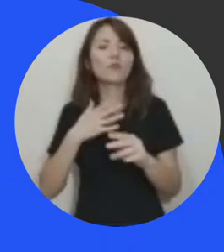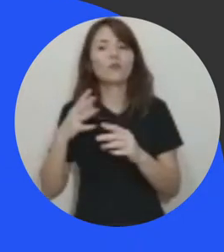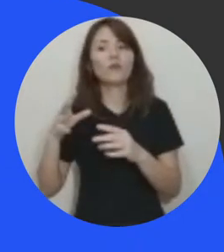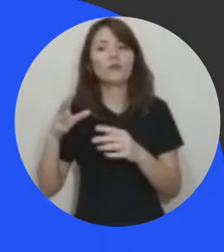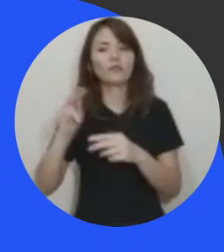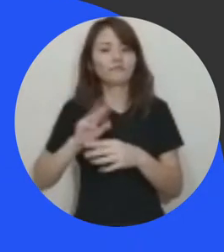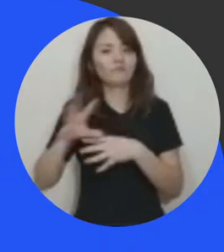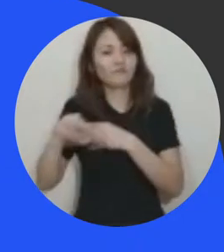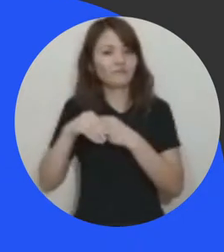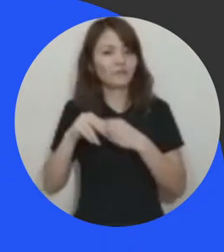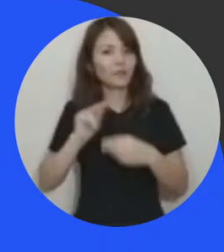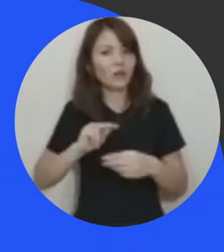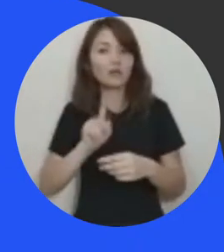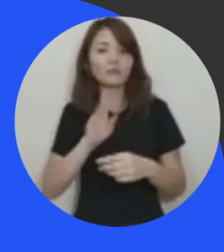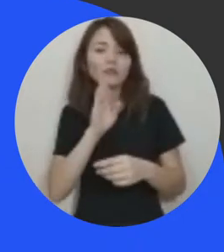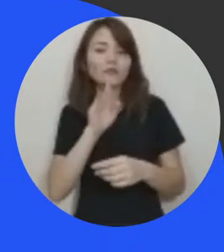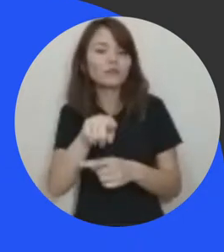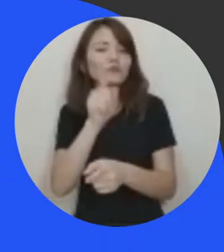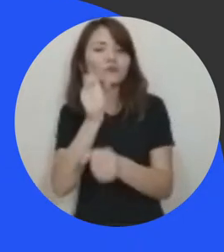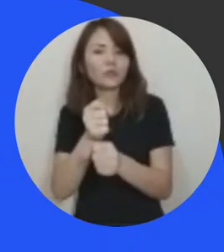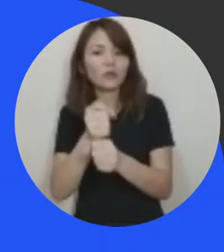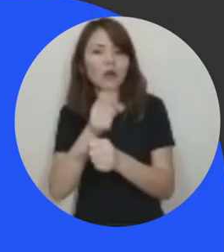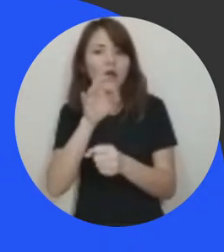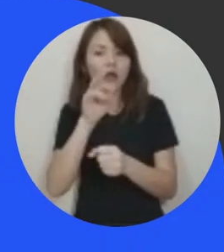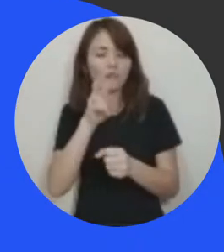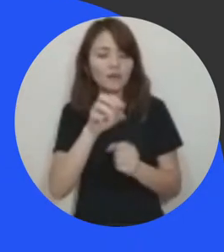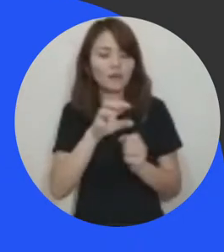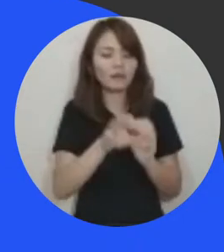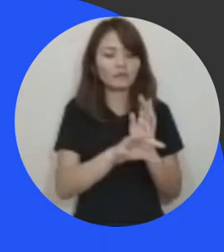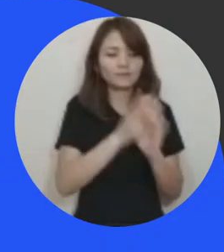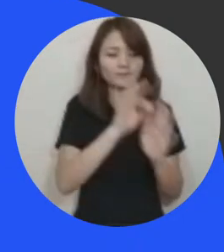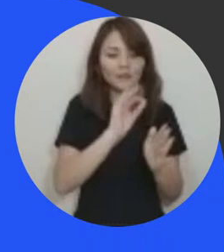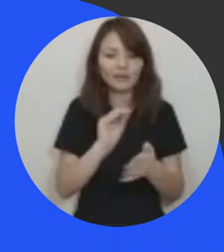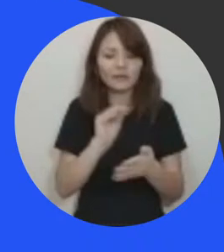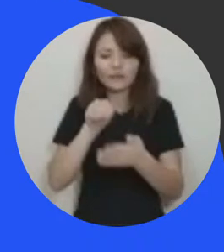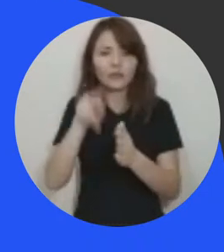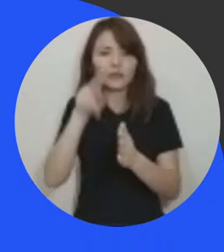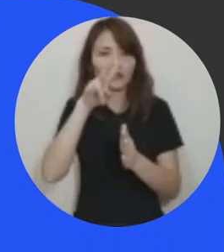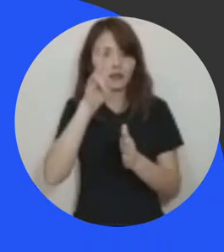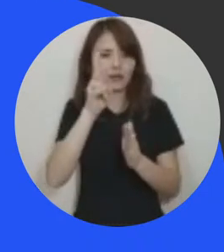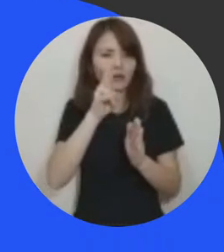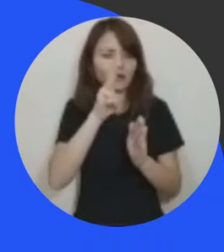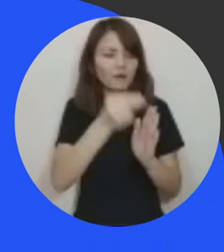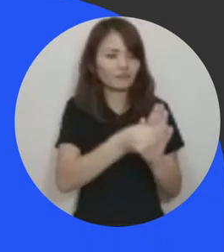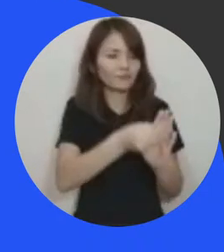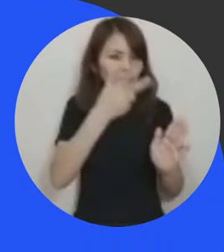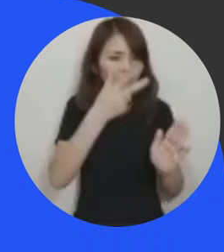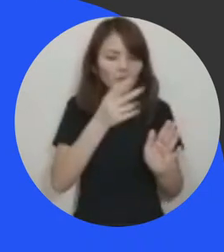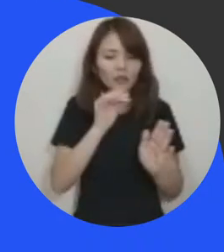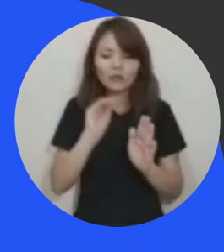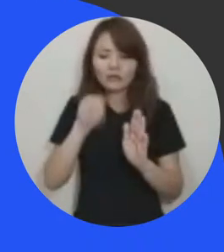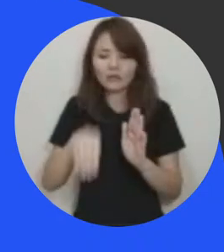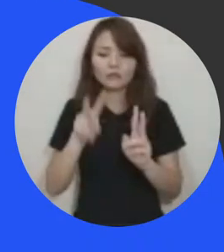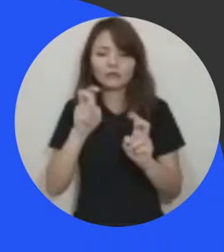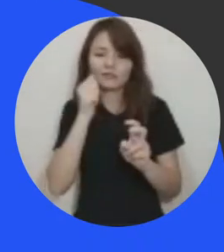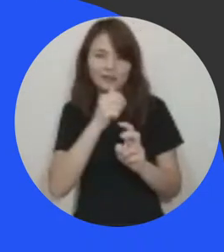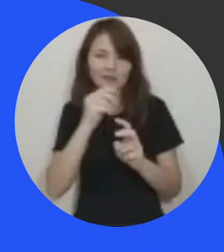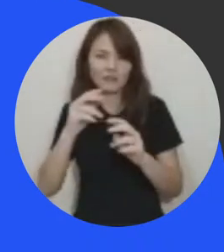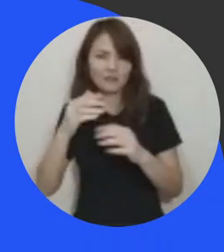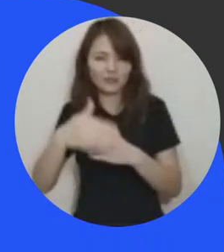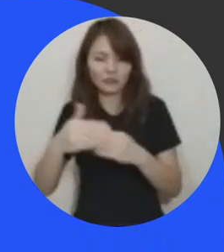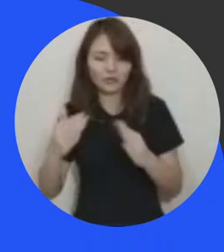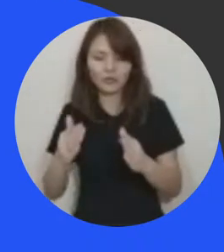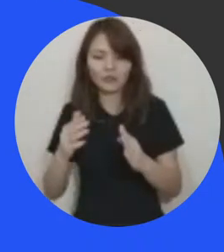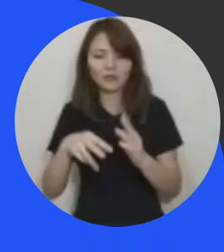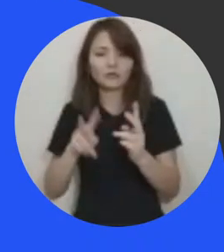is loading DNA onto a sequencing instrument. And that sequencing instrument is called an Oxford